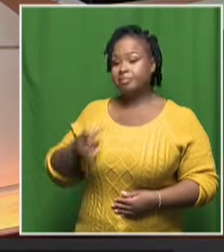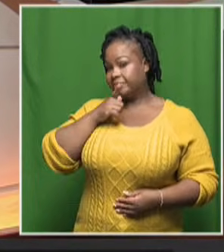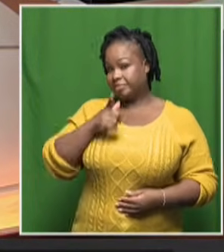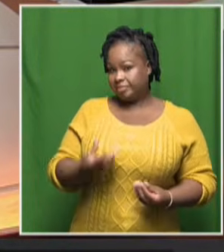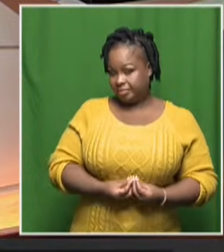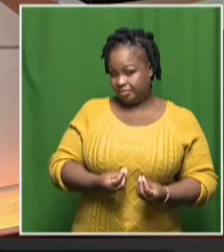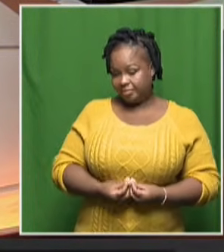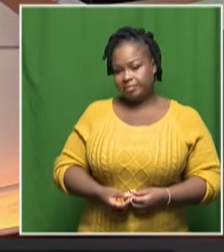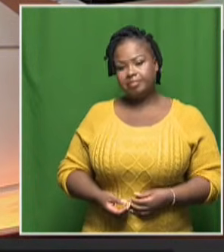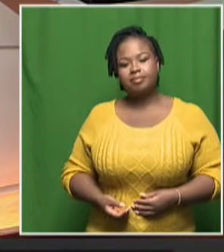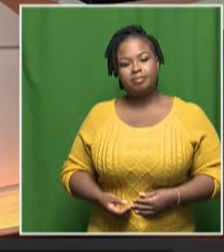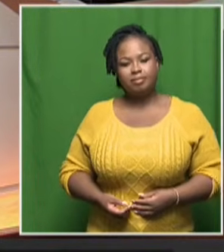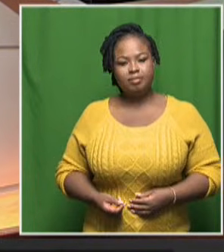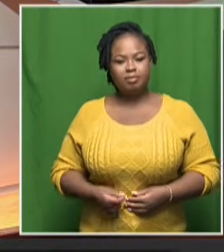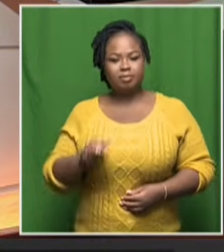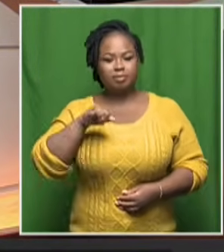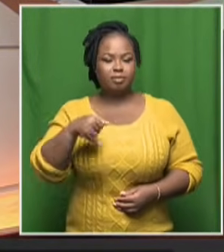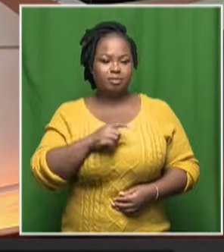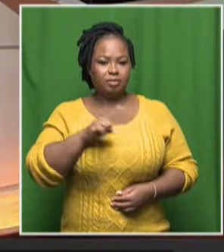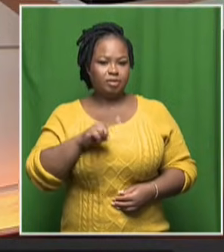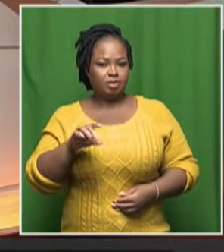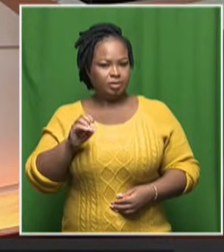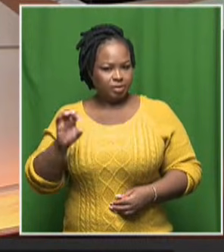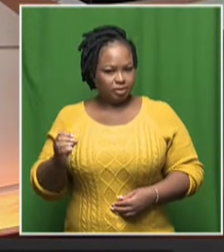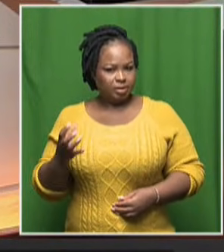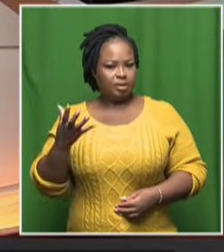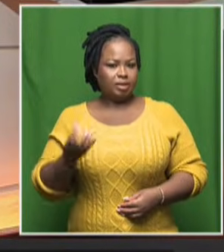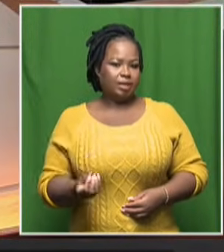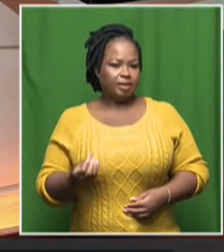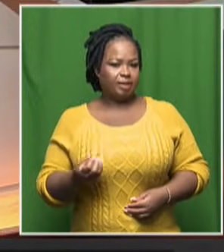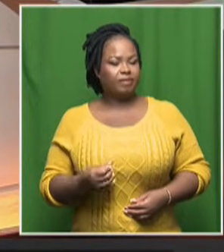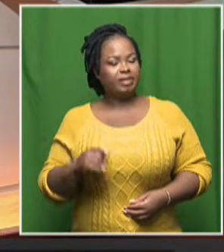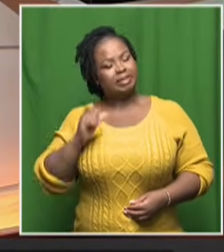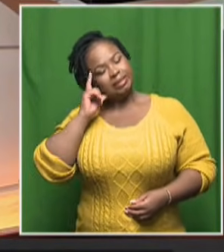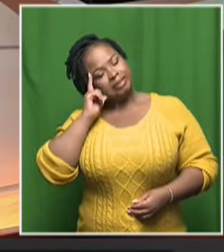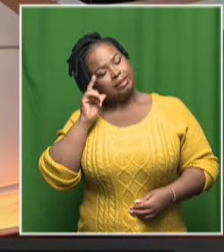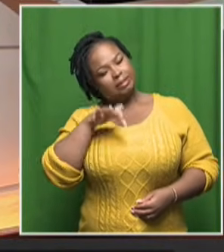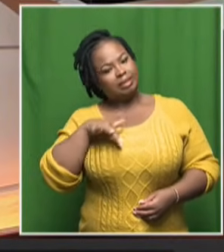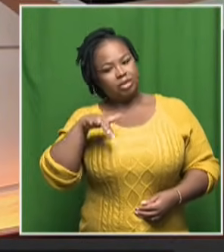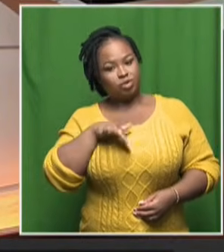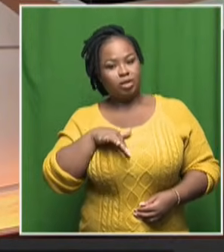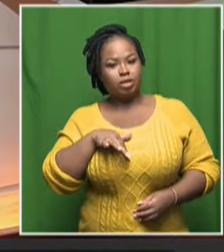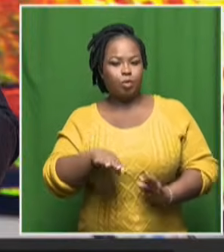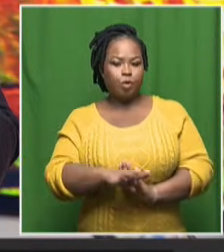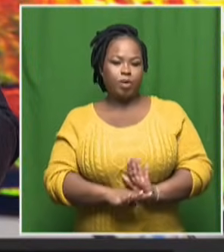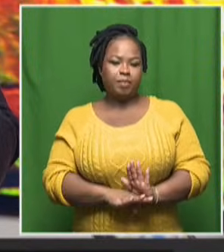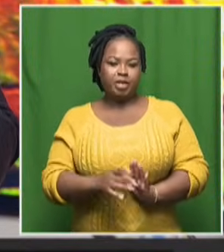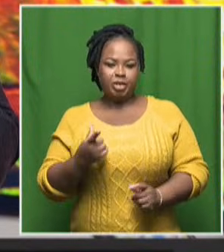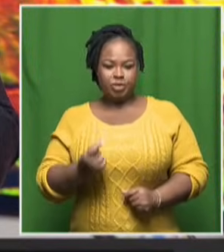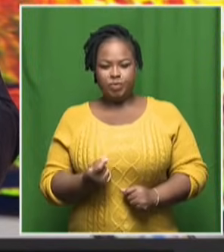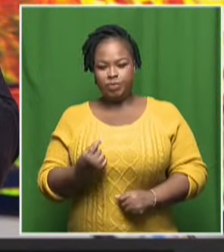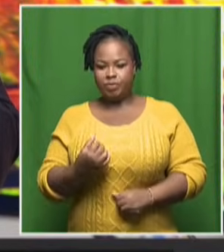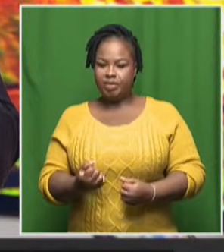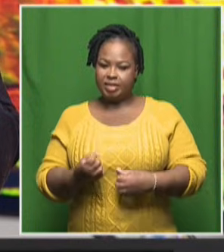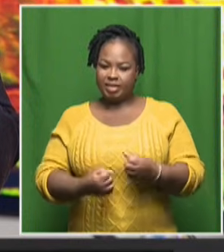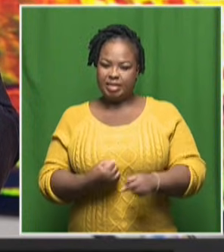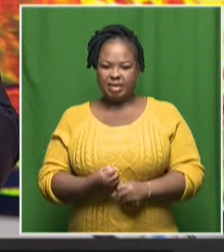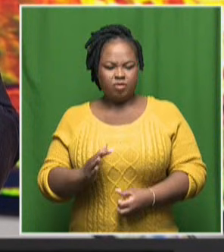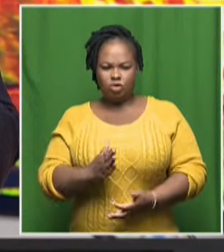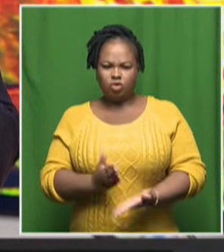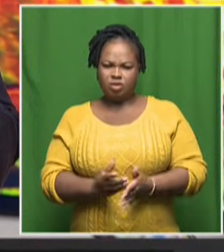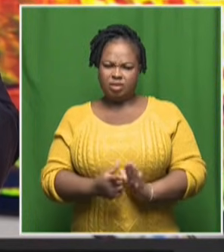speaking. Actually, the Johannesburg Zoo actually has a snooze program that they do throughout the year. I'm not